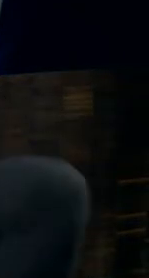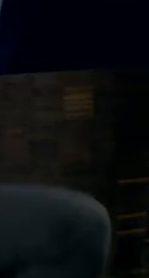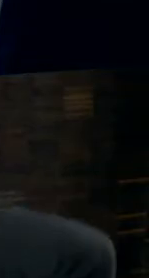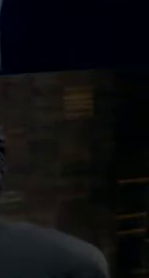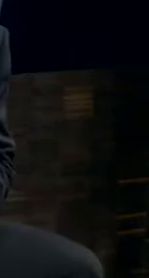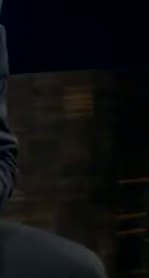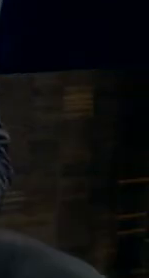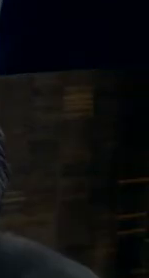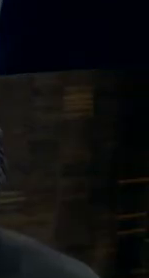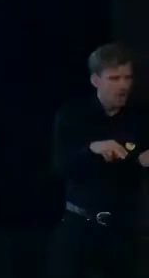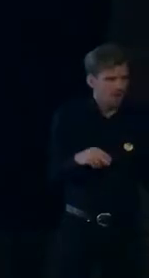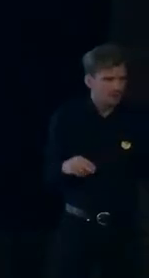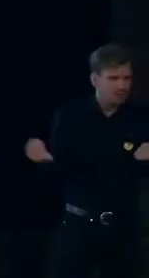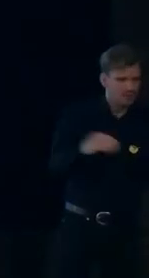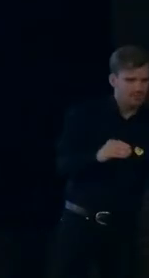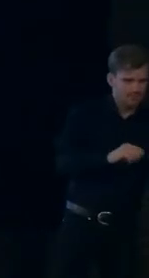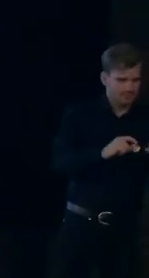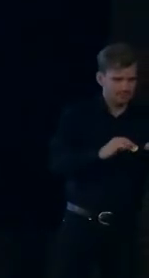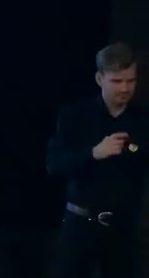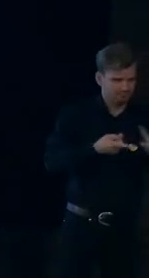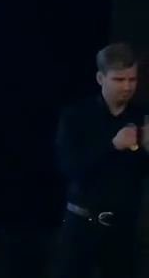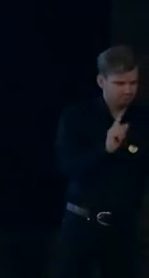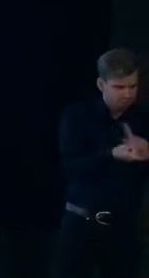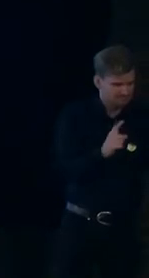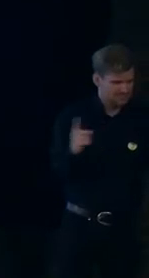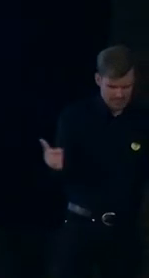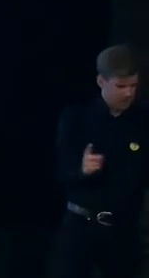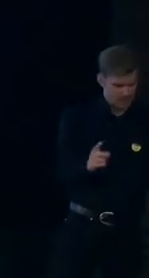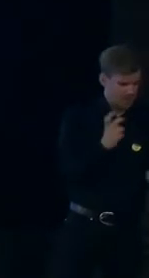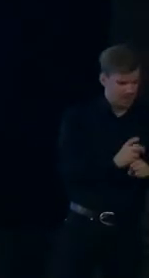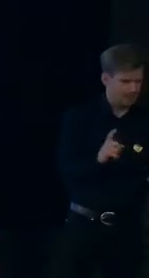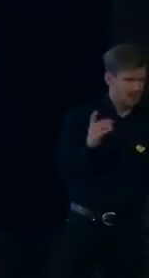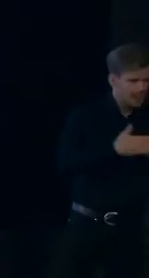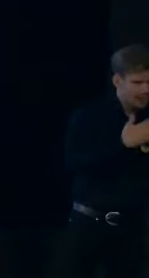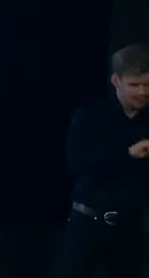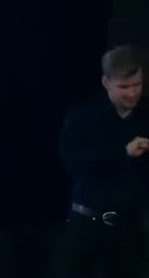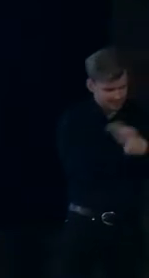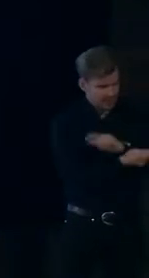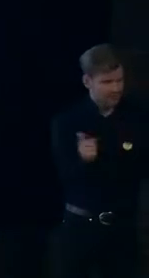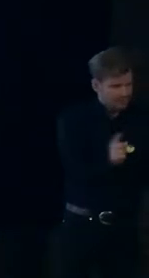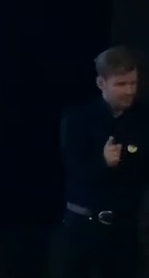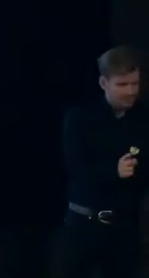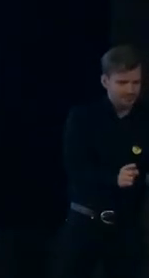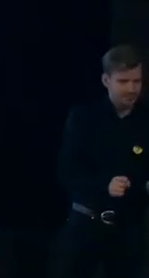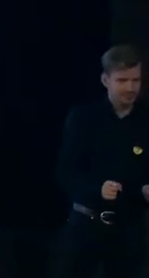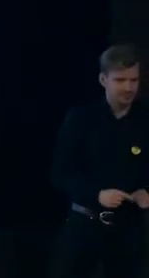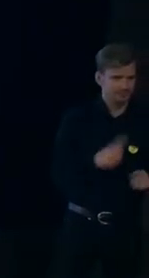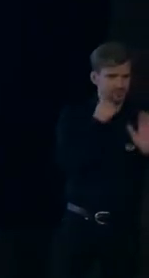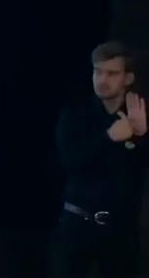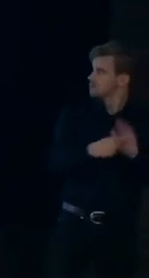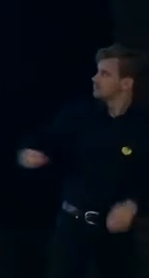sentences throughout the whole document. Yeah. So talking about short sentence, maybe it's time to talk about, I guess it's